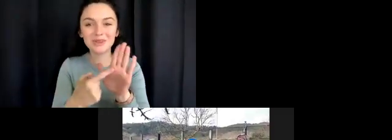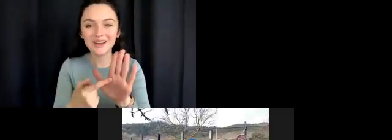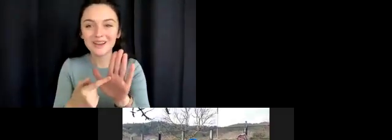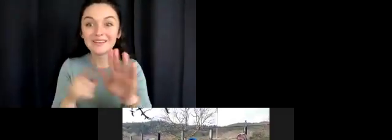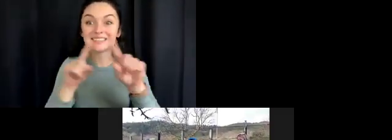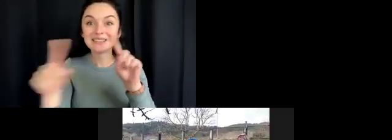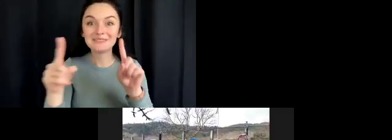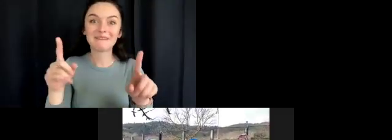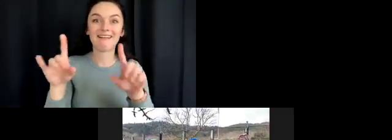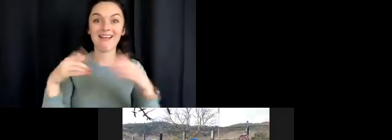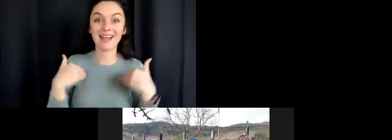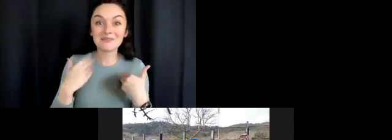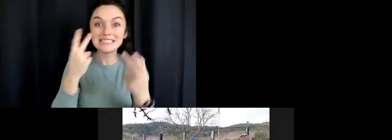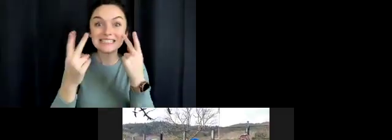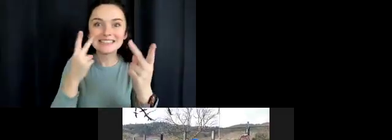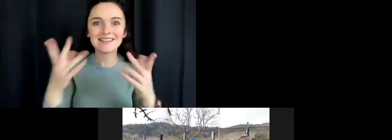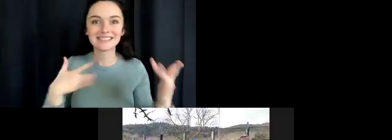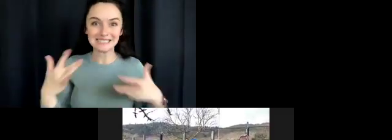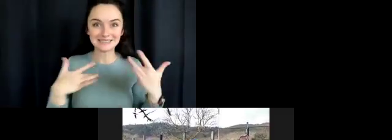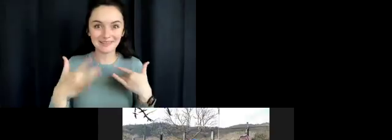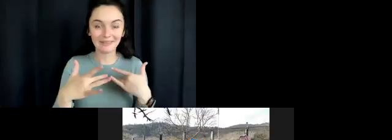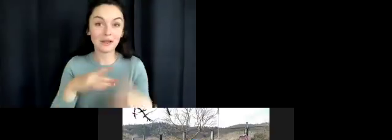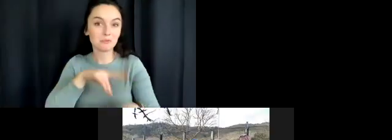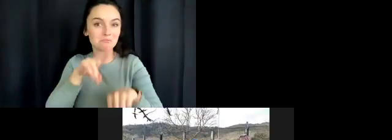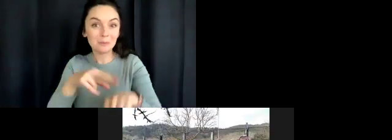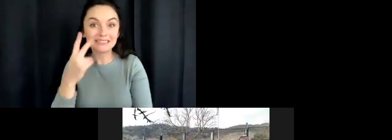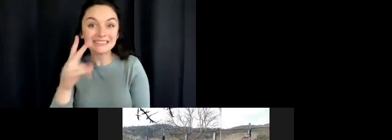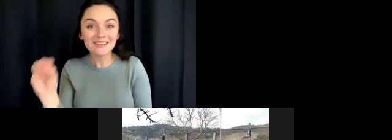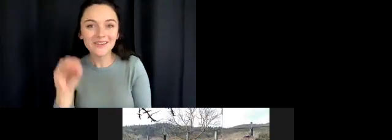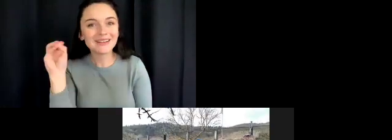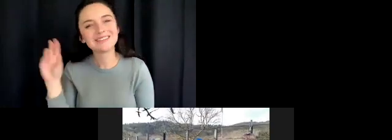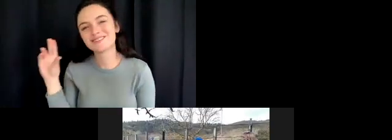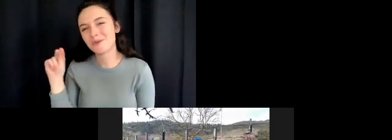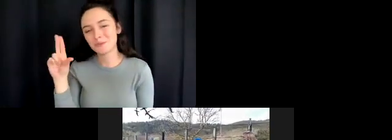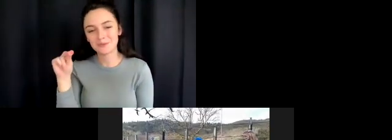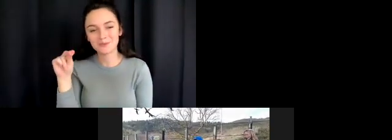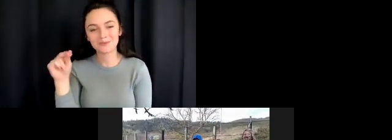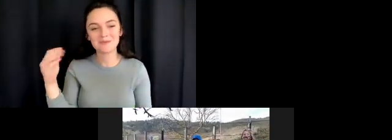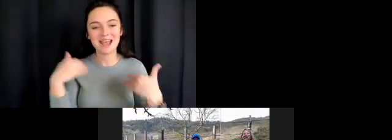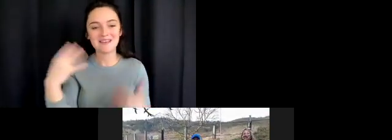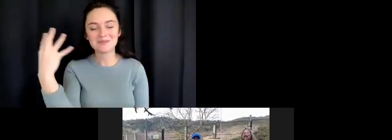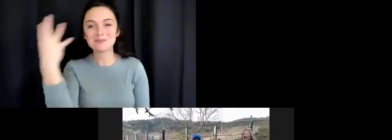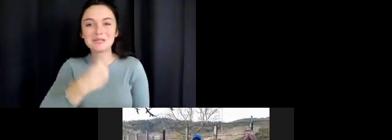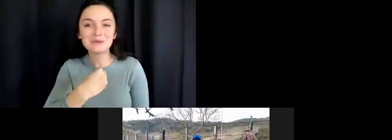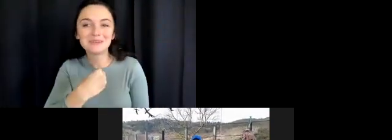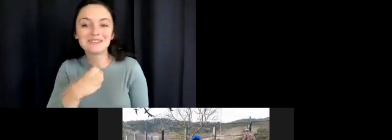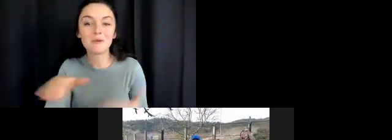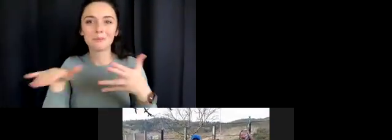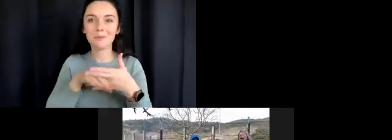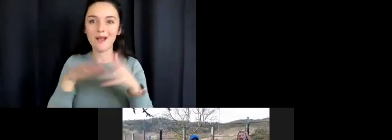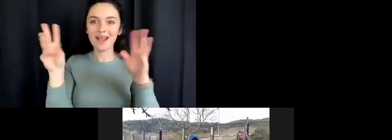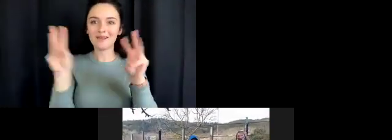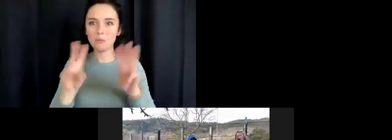animals that we do not normally see in Oregon. We have a beautiful break in the weather, so we're going to take advantage of